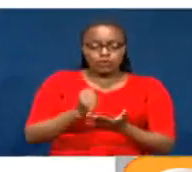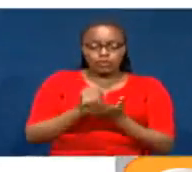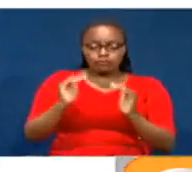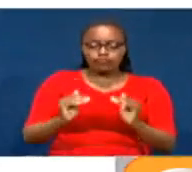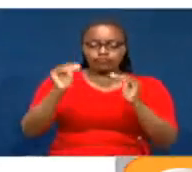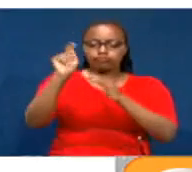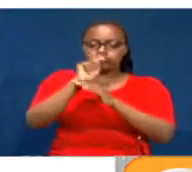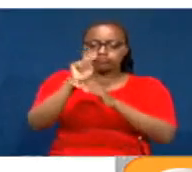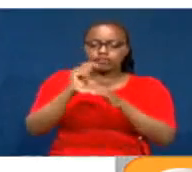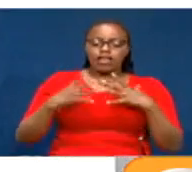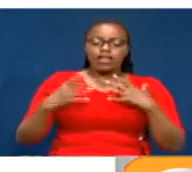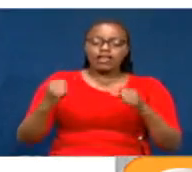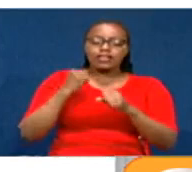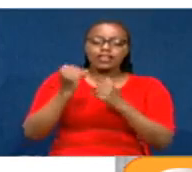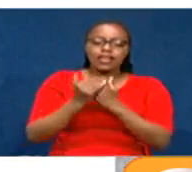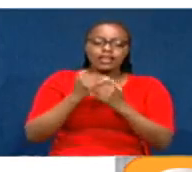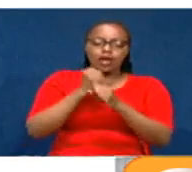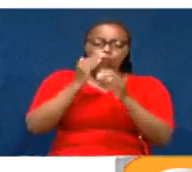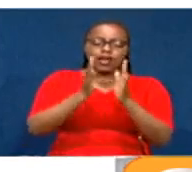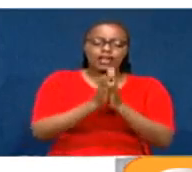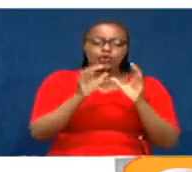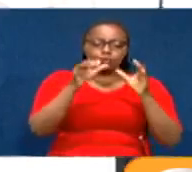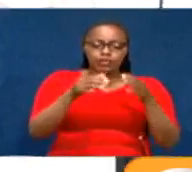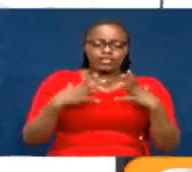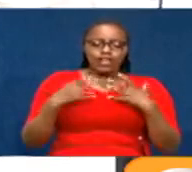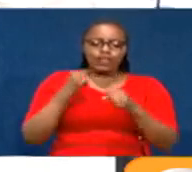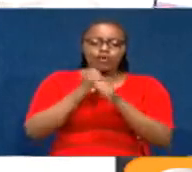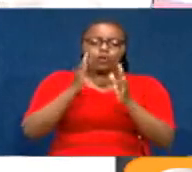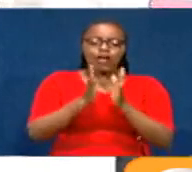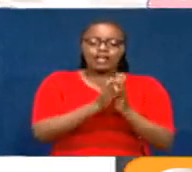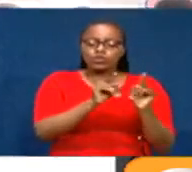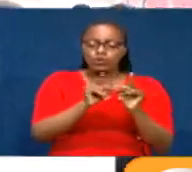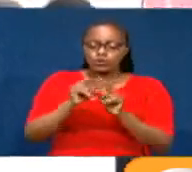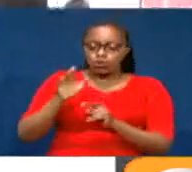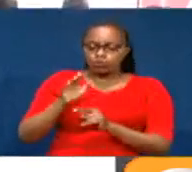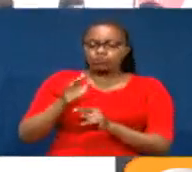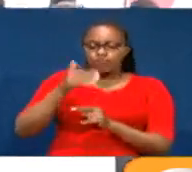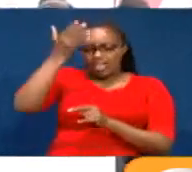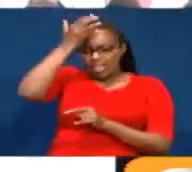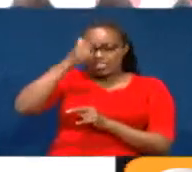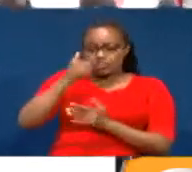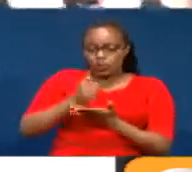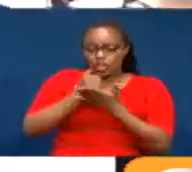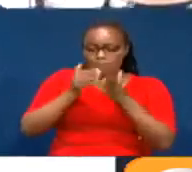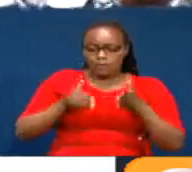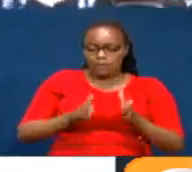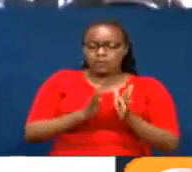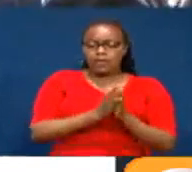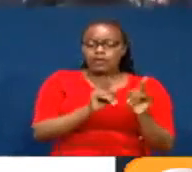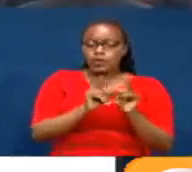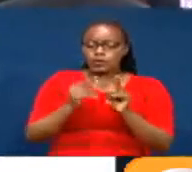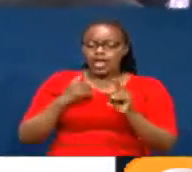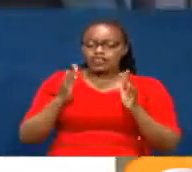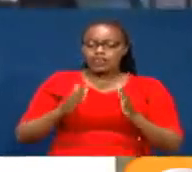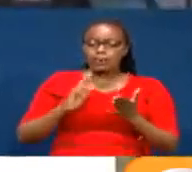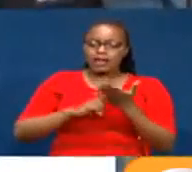up training for healthcare workers, including community health workers and midwives, to help bridge the existing shortage in human resource